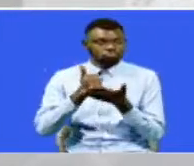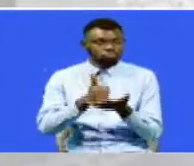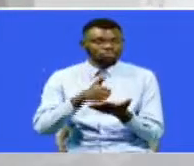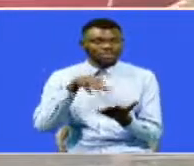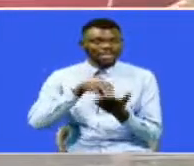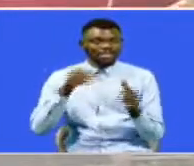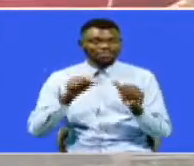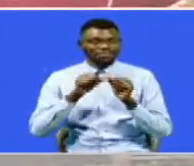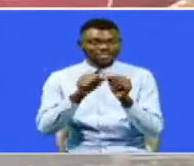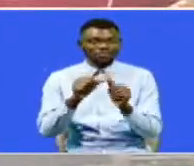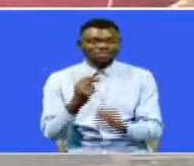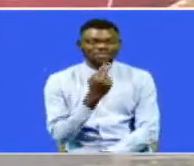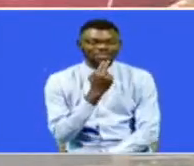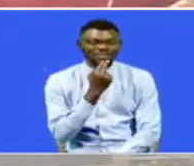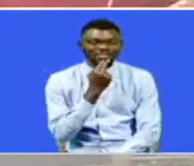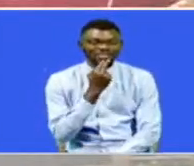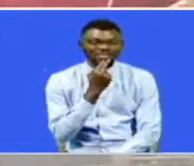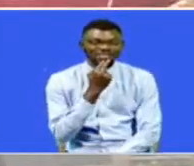continue Tuesday.